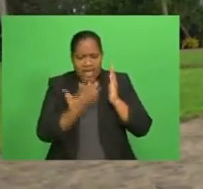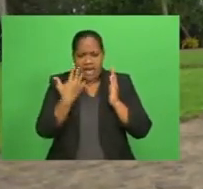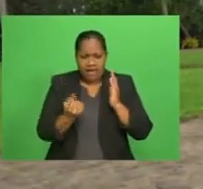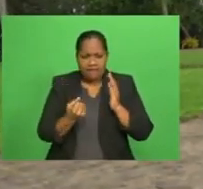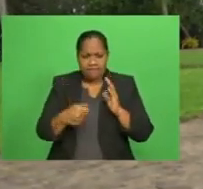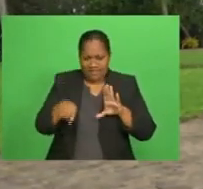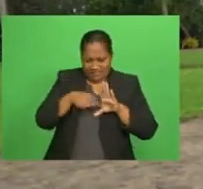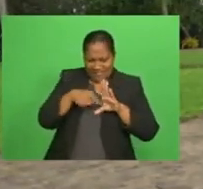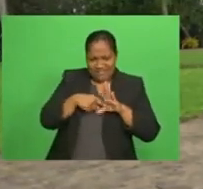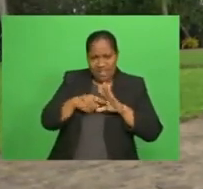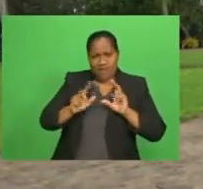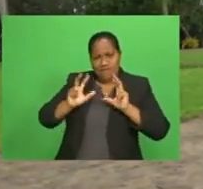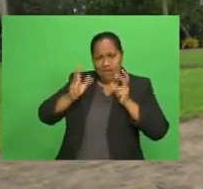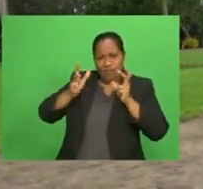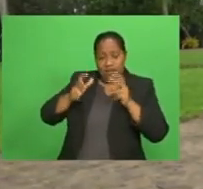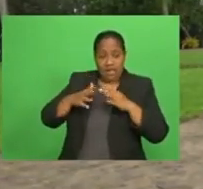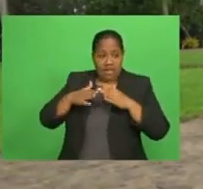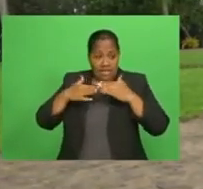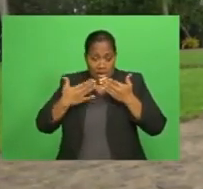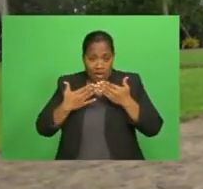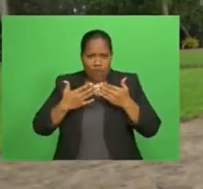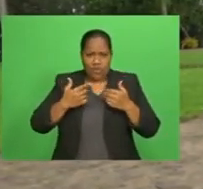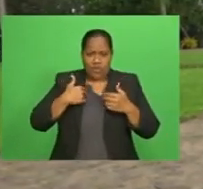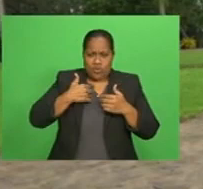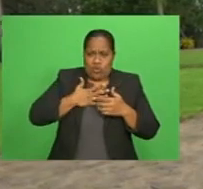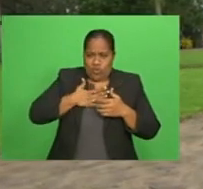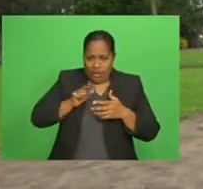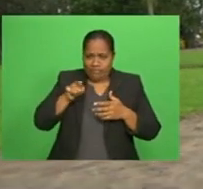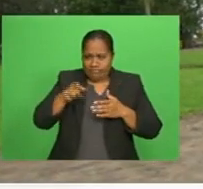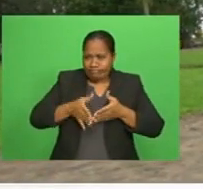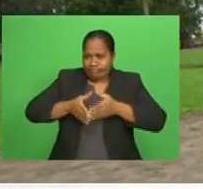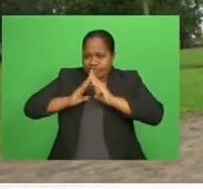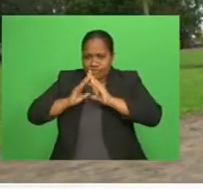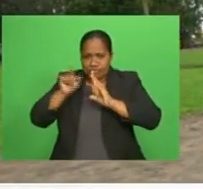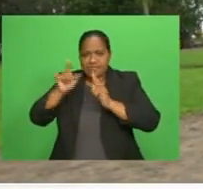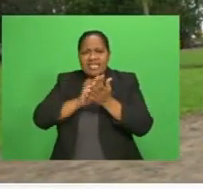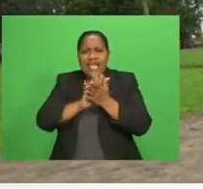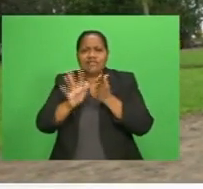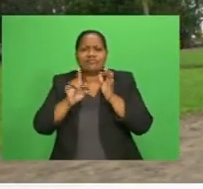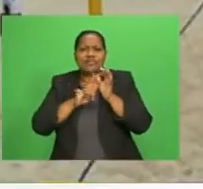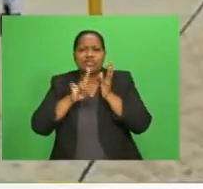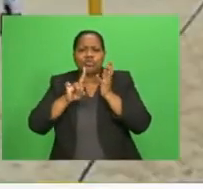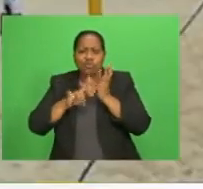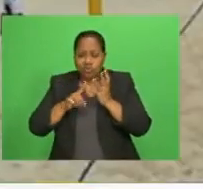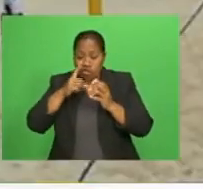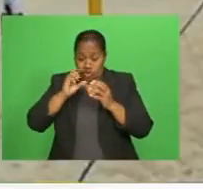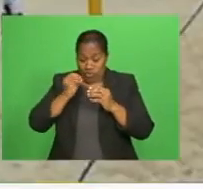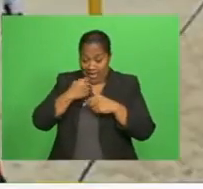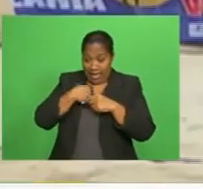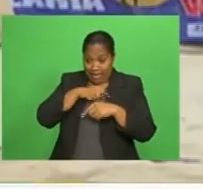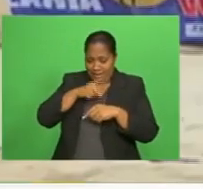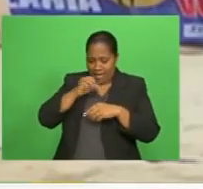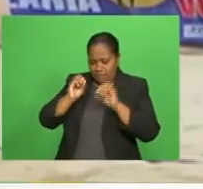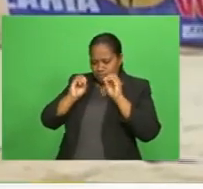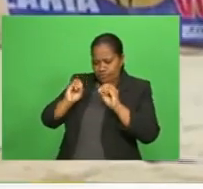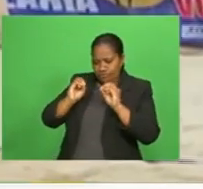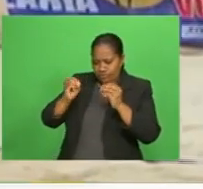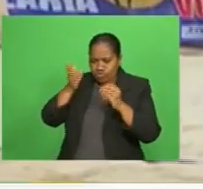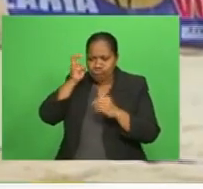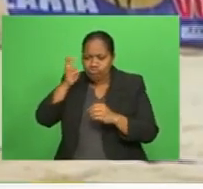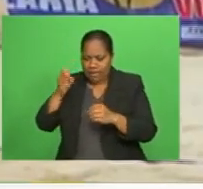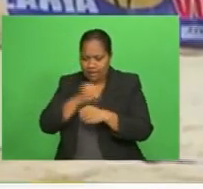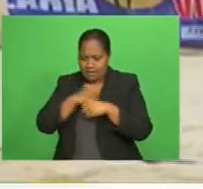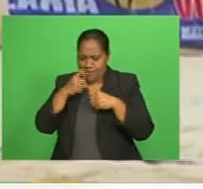sorted out. High on the agenda now is to have that HPU up and running so that we can train our players and our officials to world-class